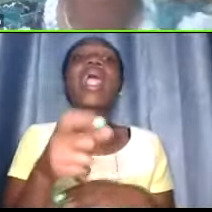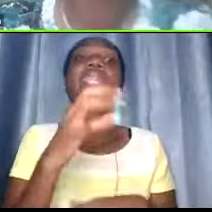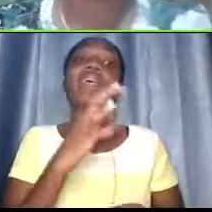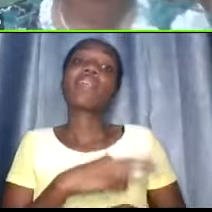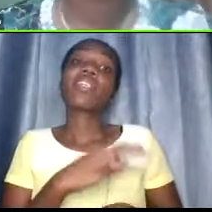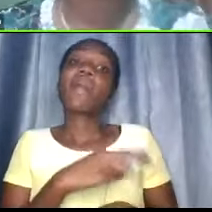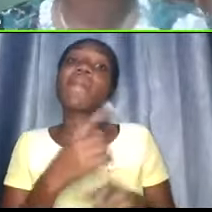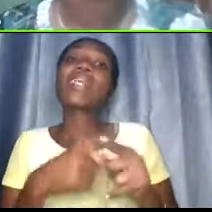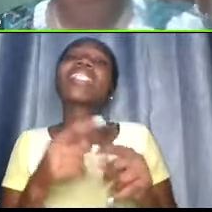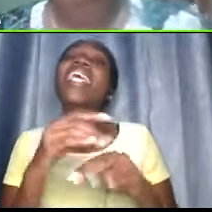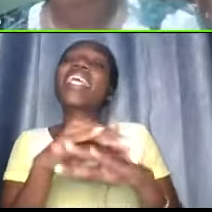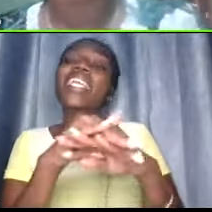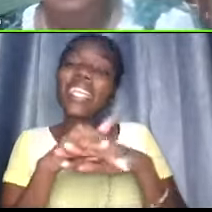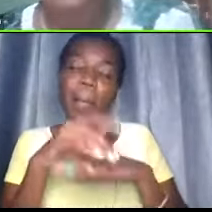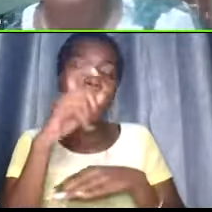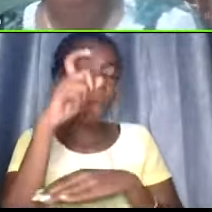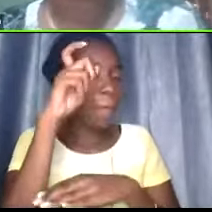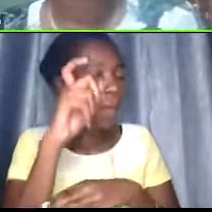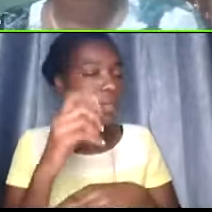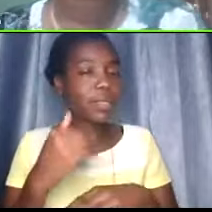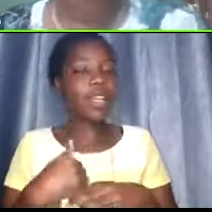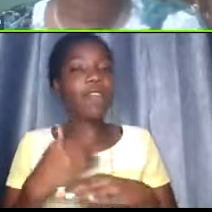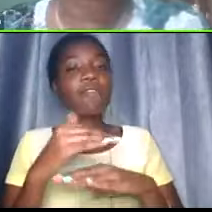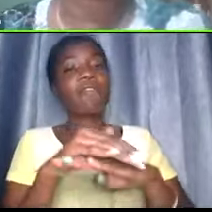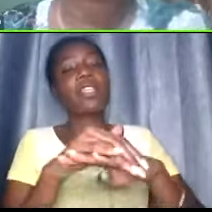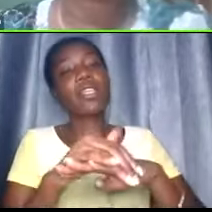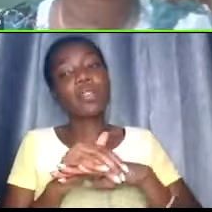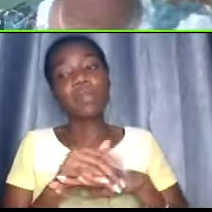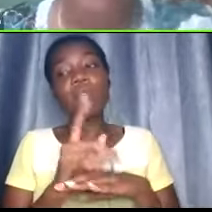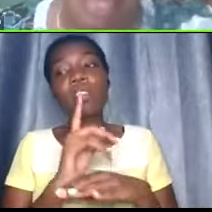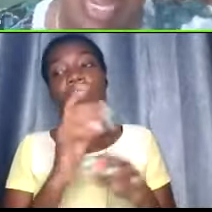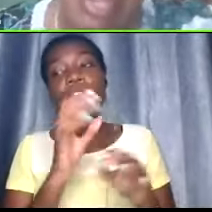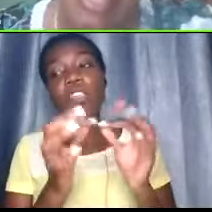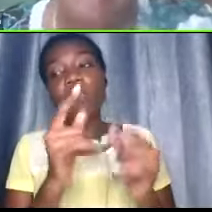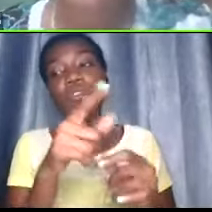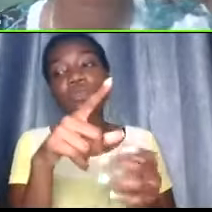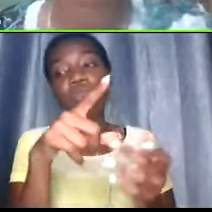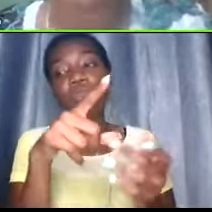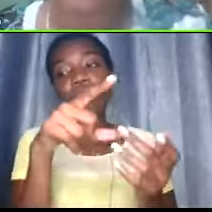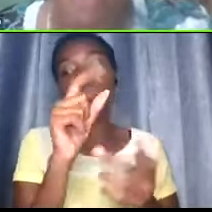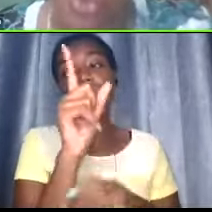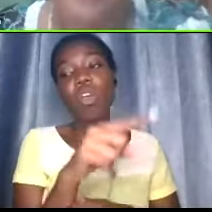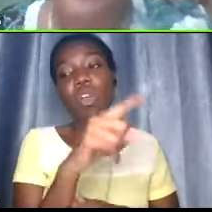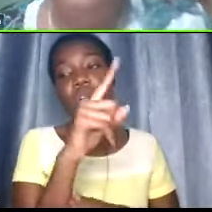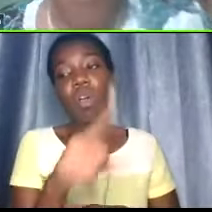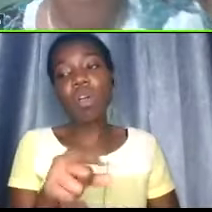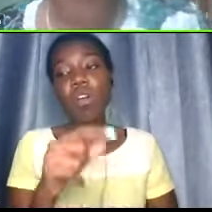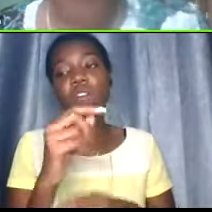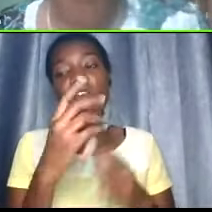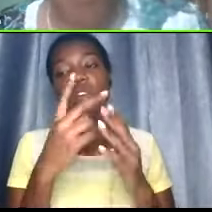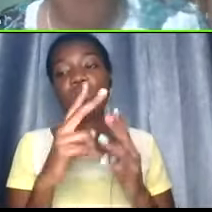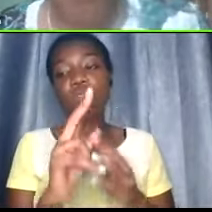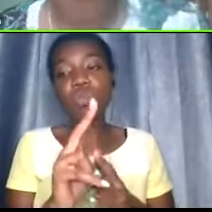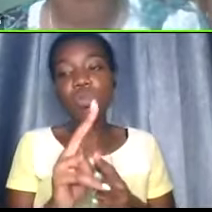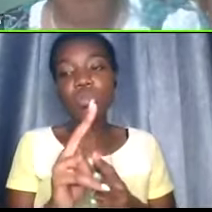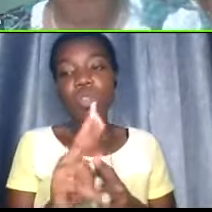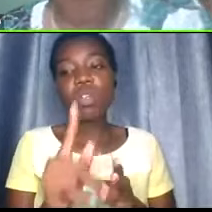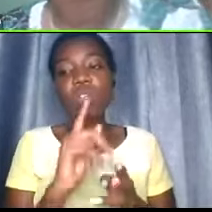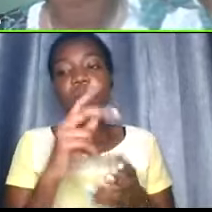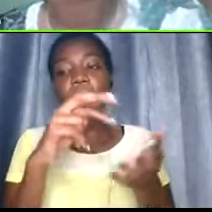those. But then you must have English. So if you chose wrongly in Form 2, then it means that